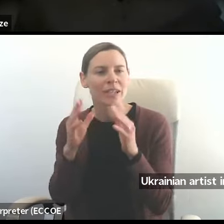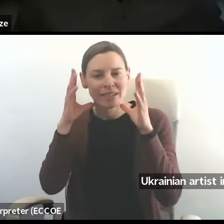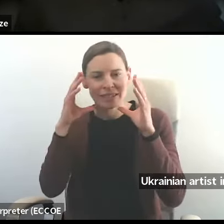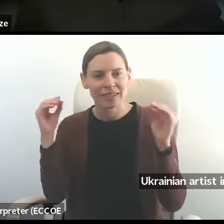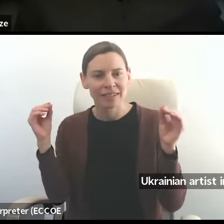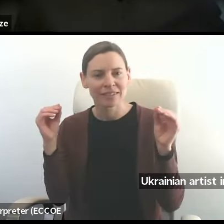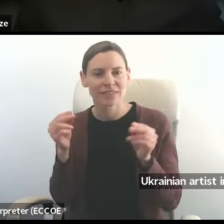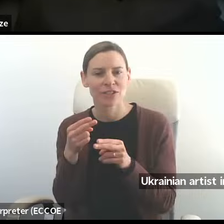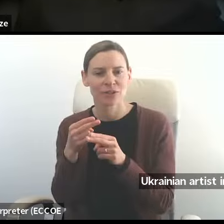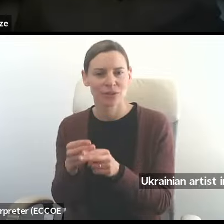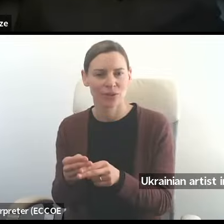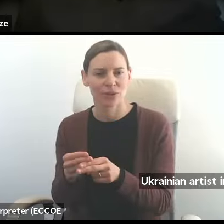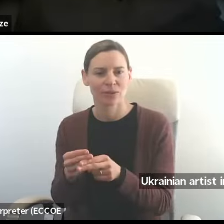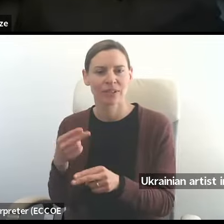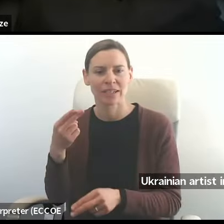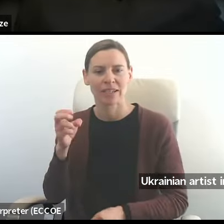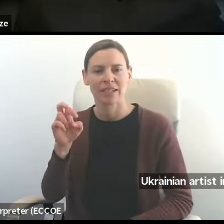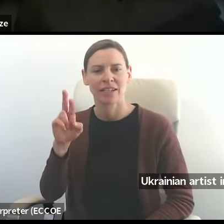Congratulations.